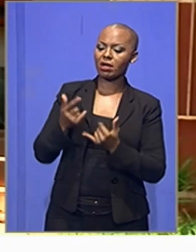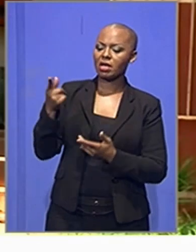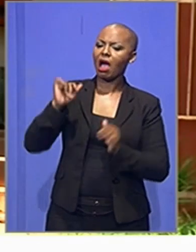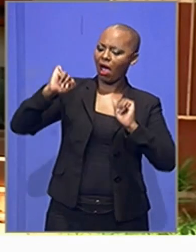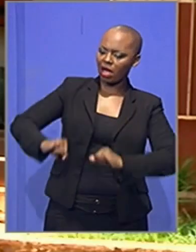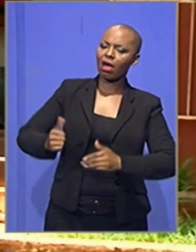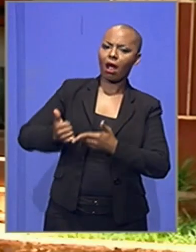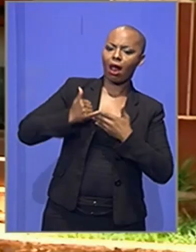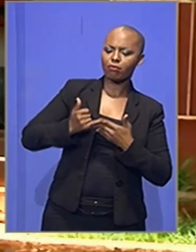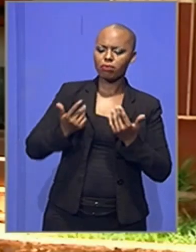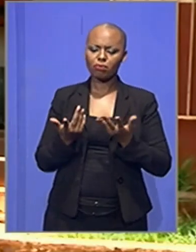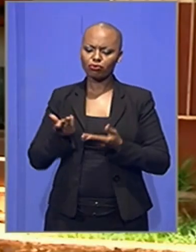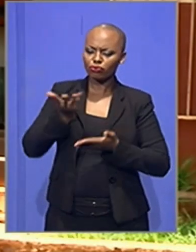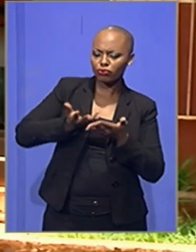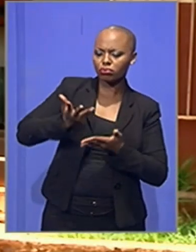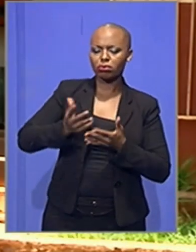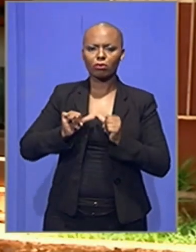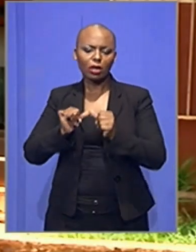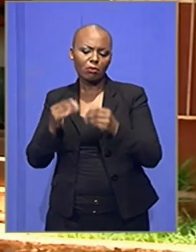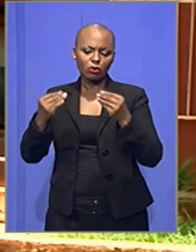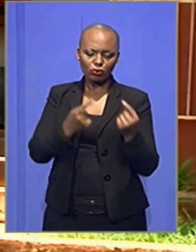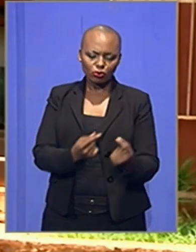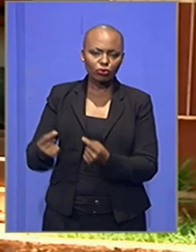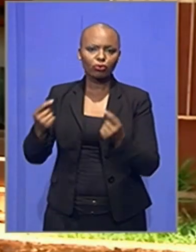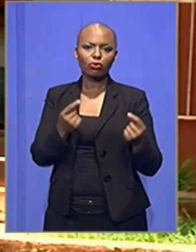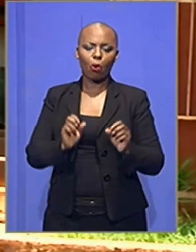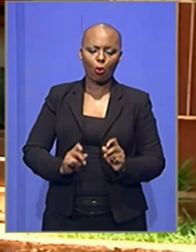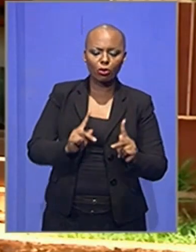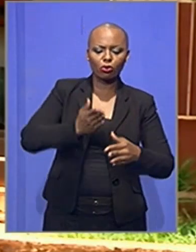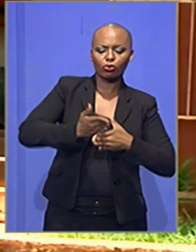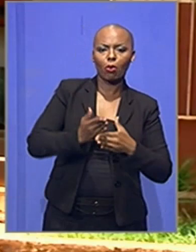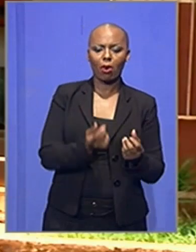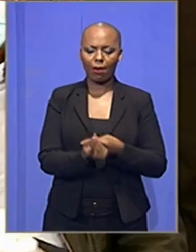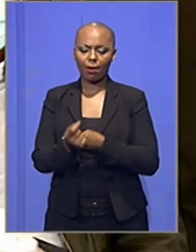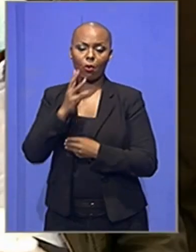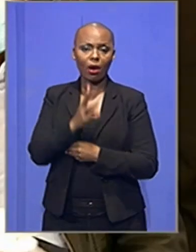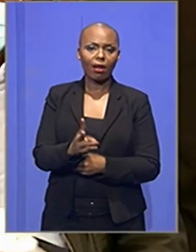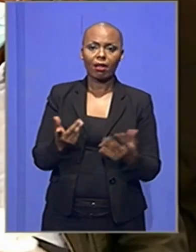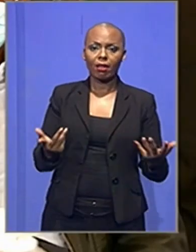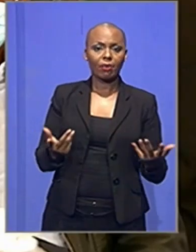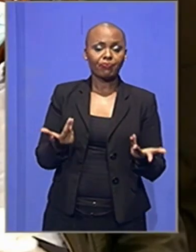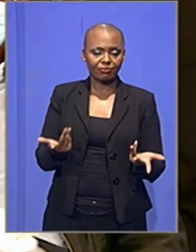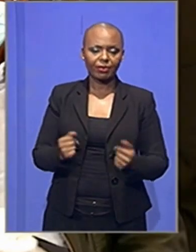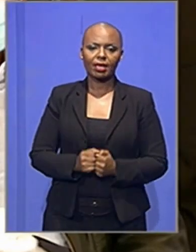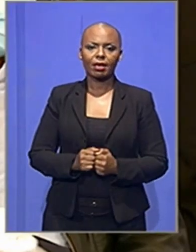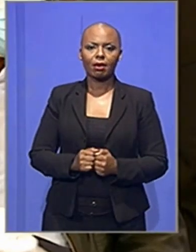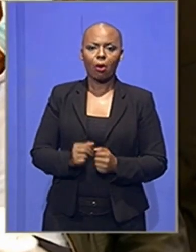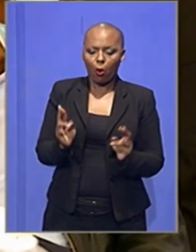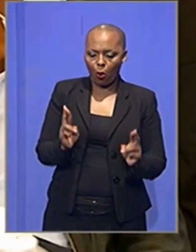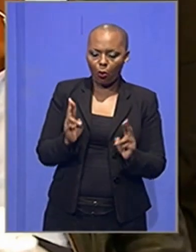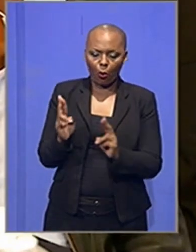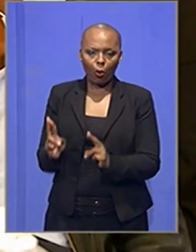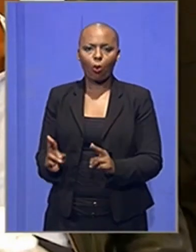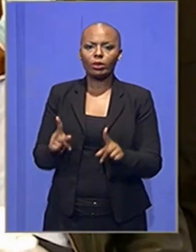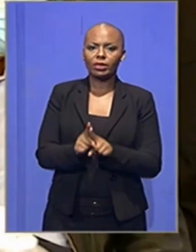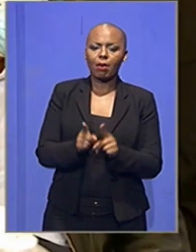gore re lebeletse gore go tlo ba le phokoletso ya go hloka mmereko, unemployment, re go botse gore go tlo ba le ditlhabologo